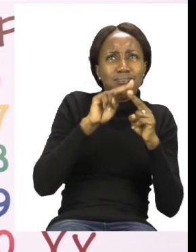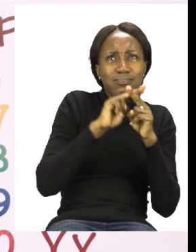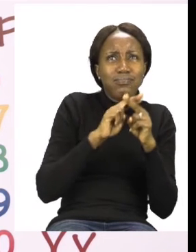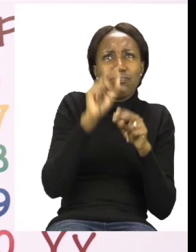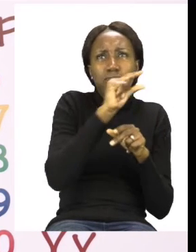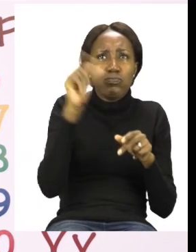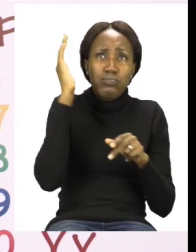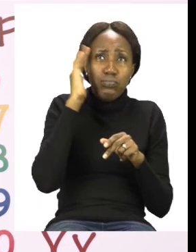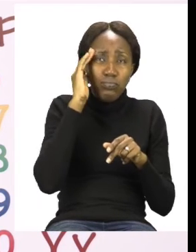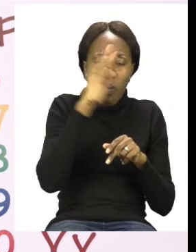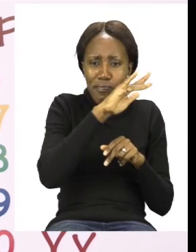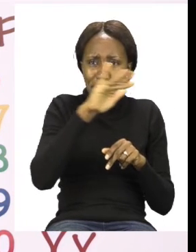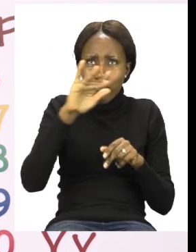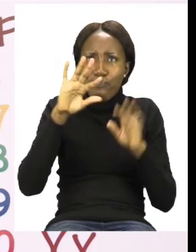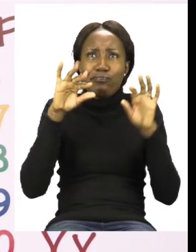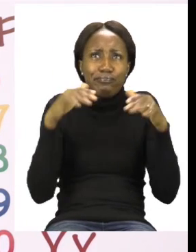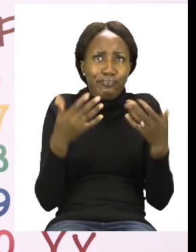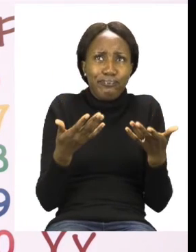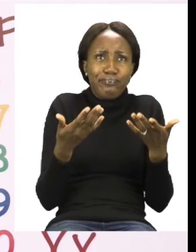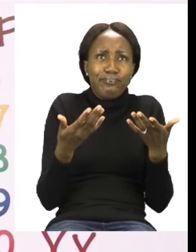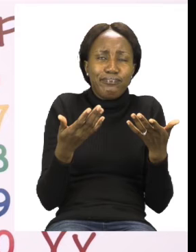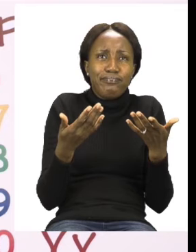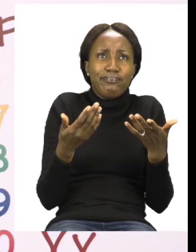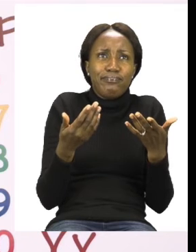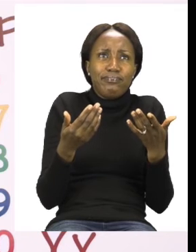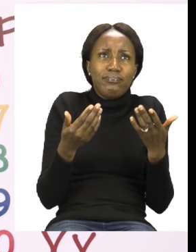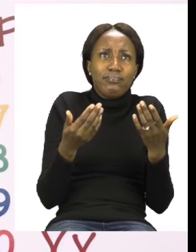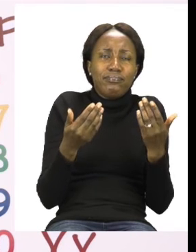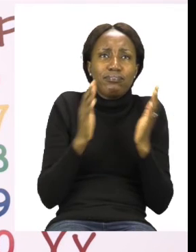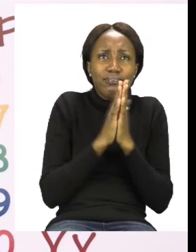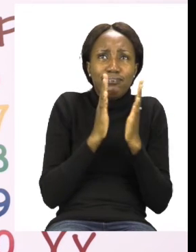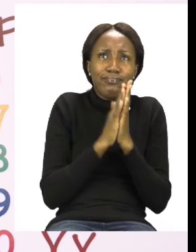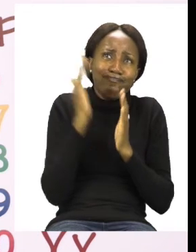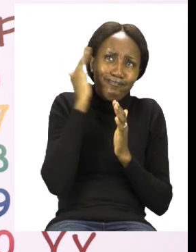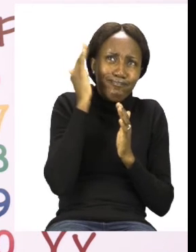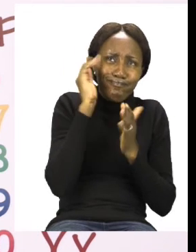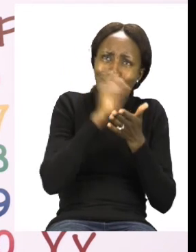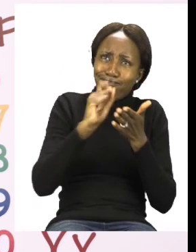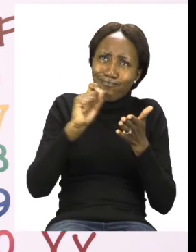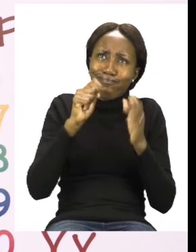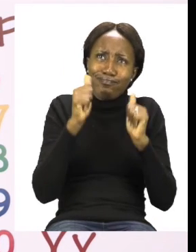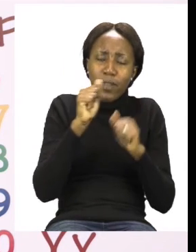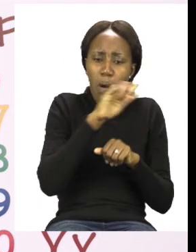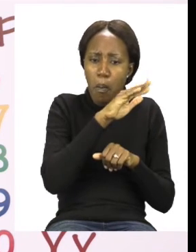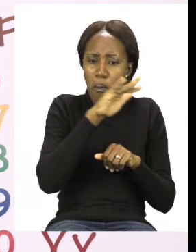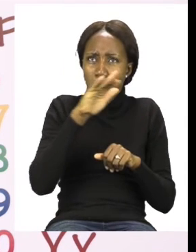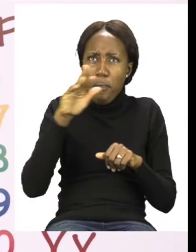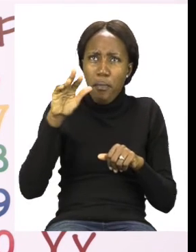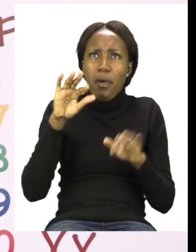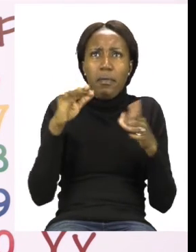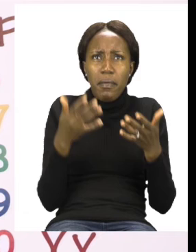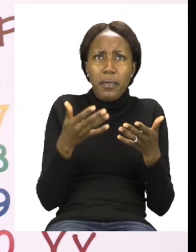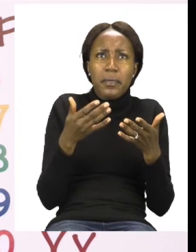spell. So if you're going to use these words, make sure you know how to spell them. Don't forget to put a